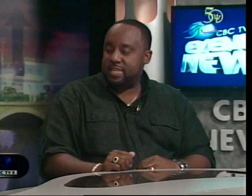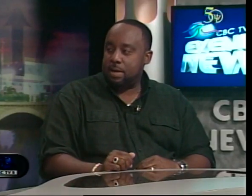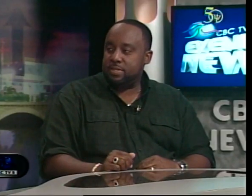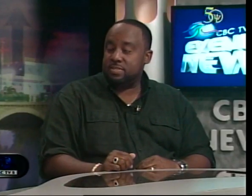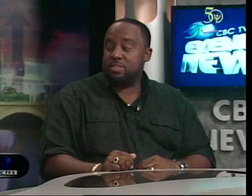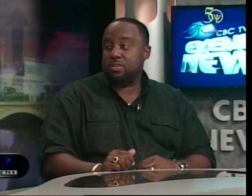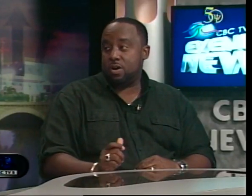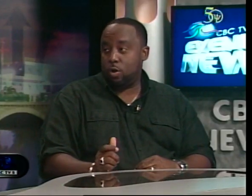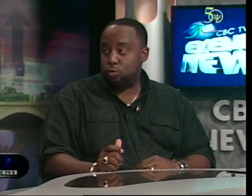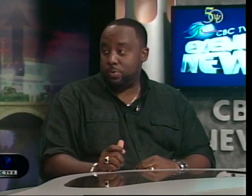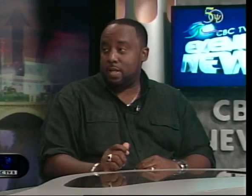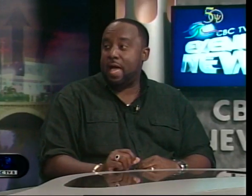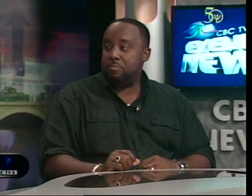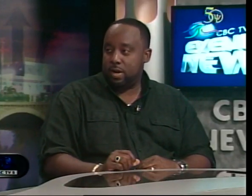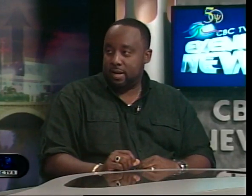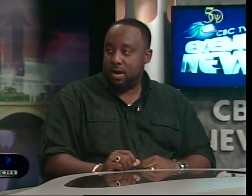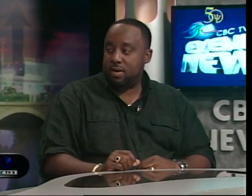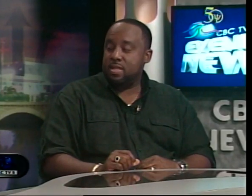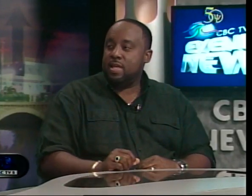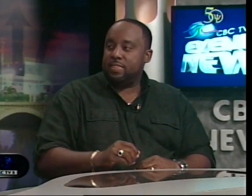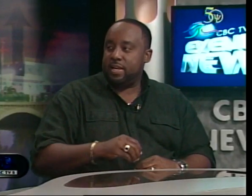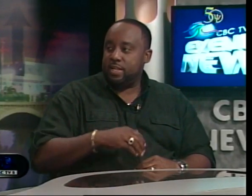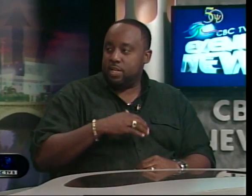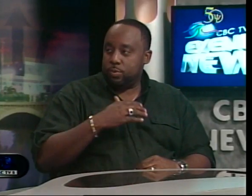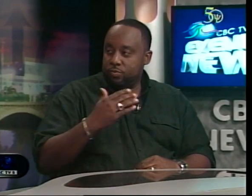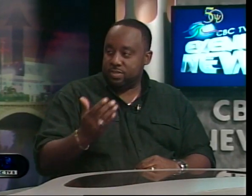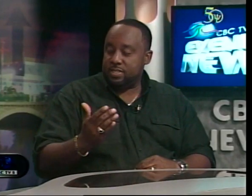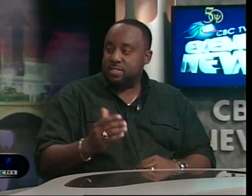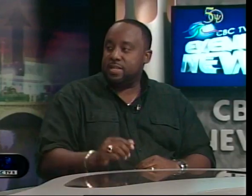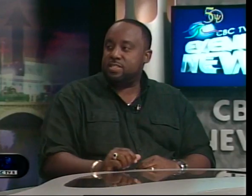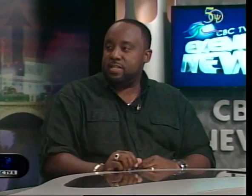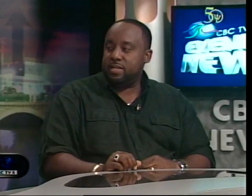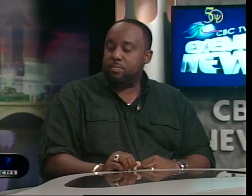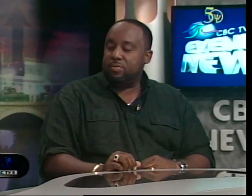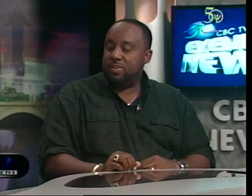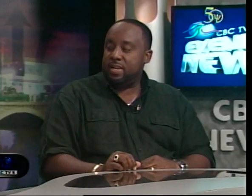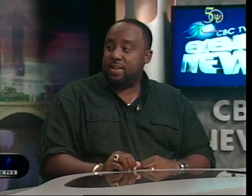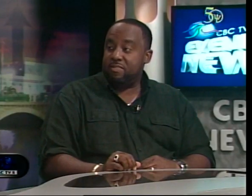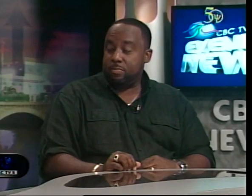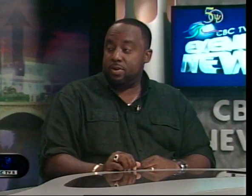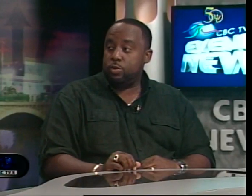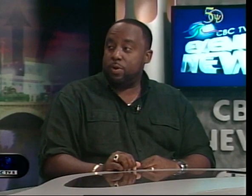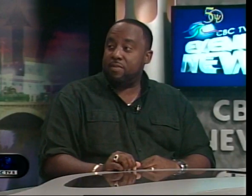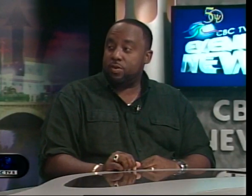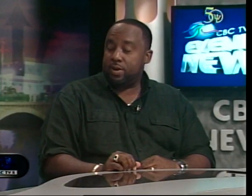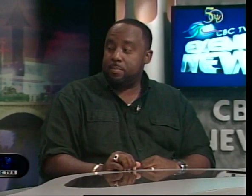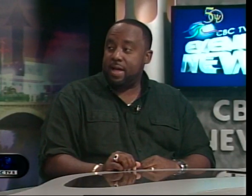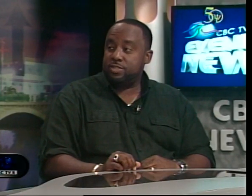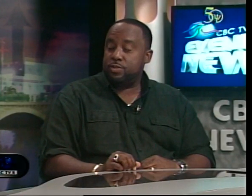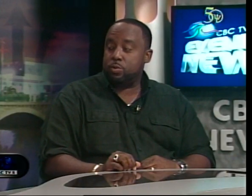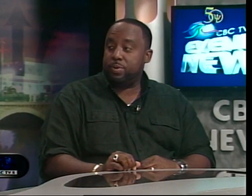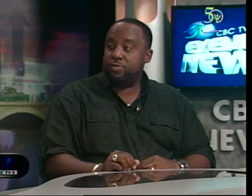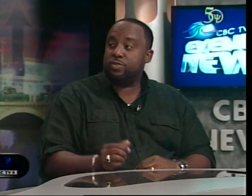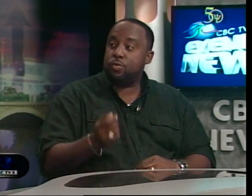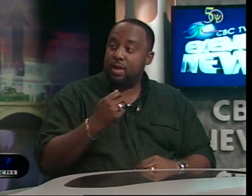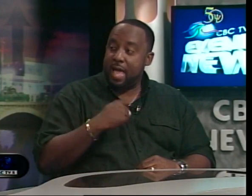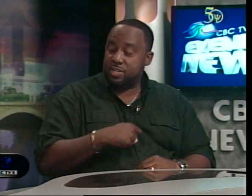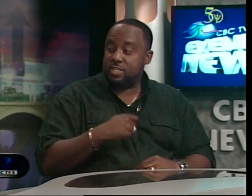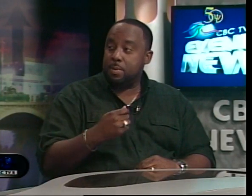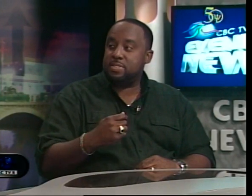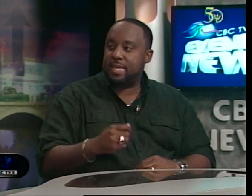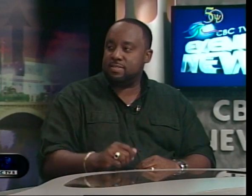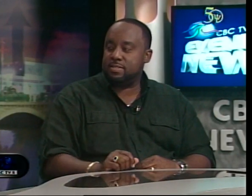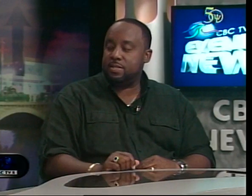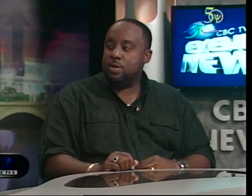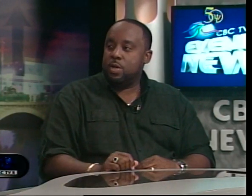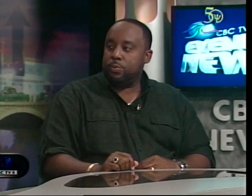with the captains in Sir Carol Hooper and Brian Lara. Then they would recede into the pavilion, and then from there you will have a cricket match. So patrons who are actually